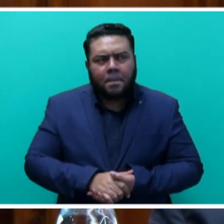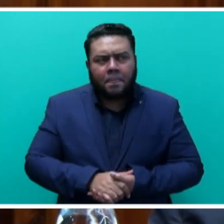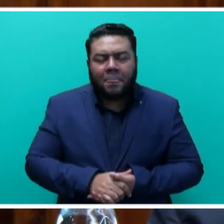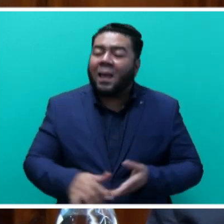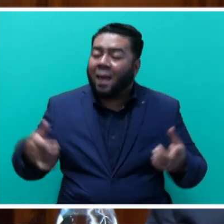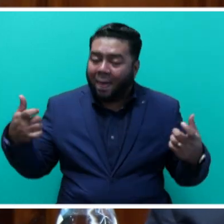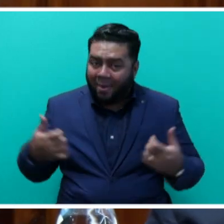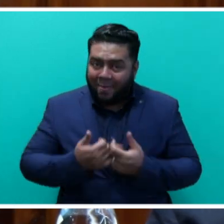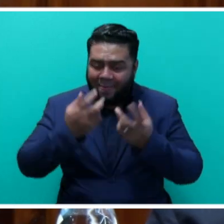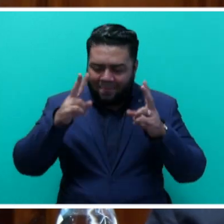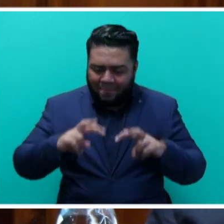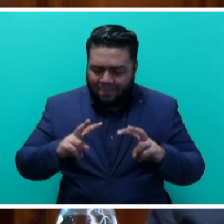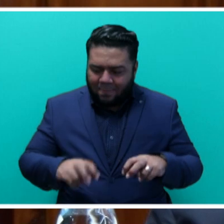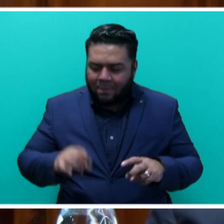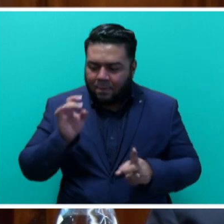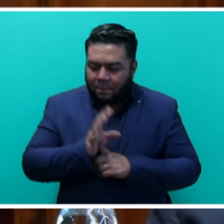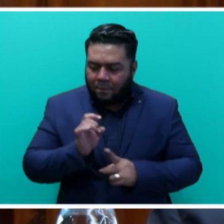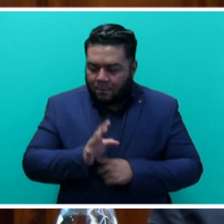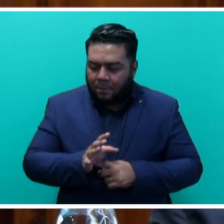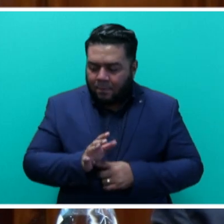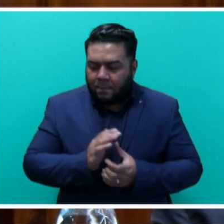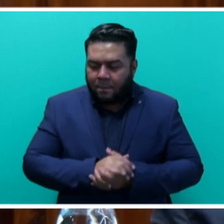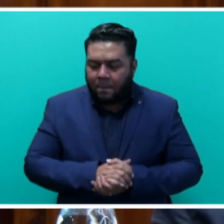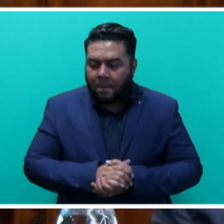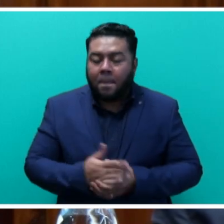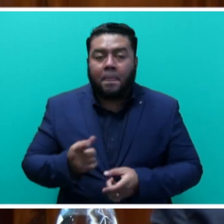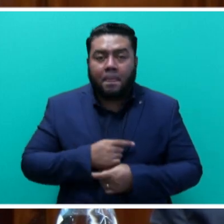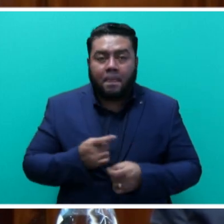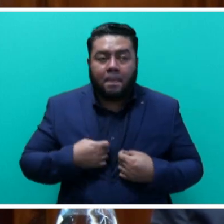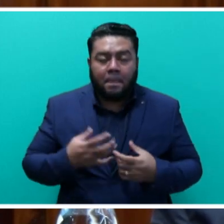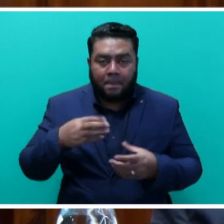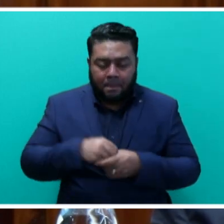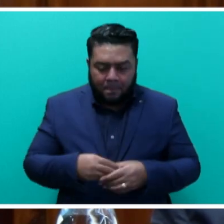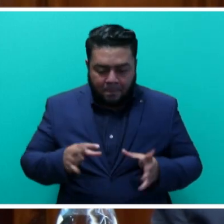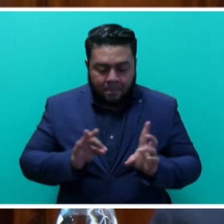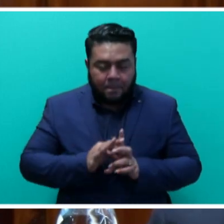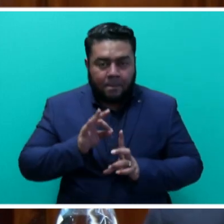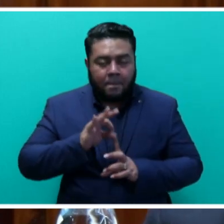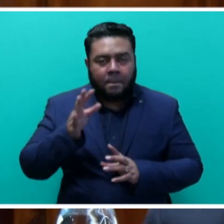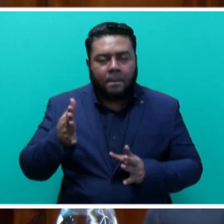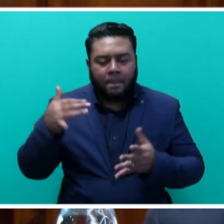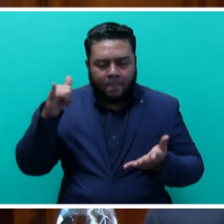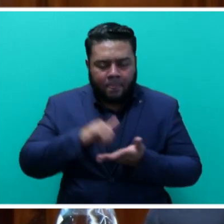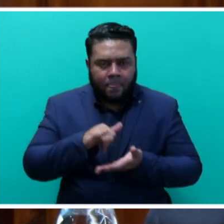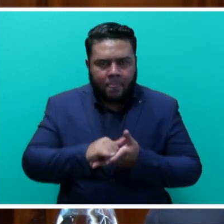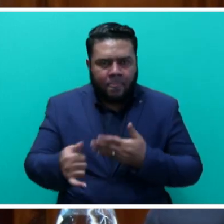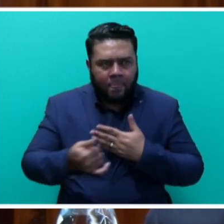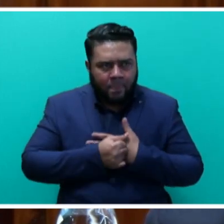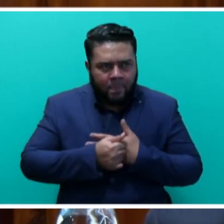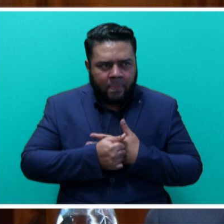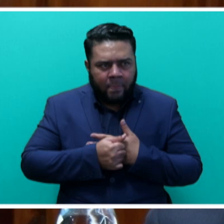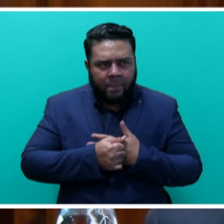accident investigations are pivotal in our quest to enhance aviation safety. They are not